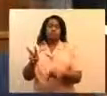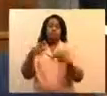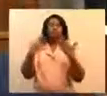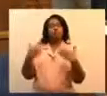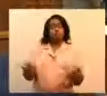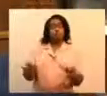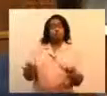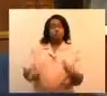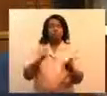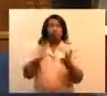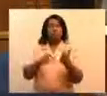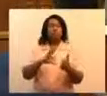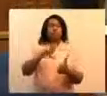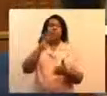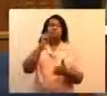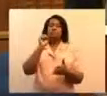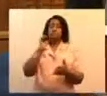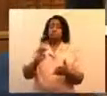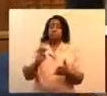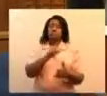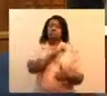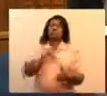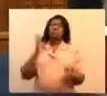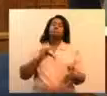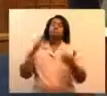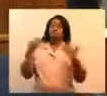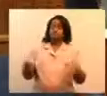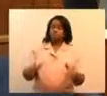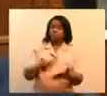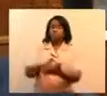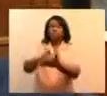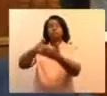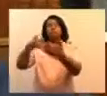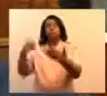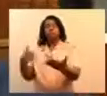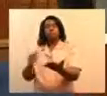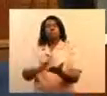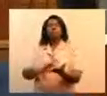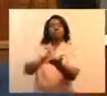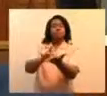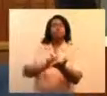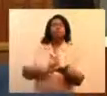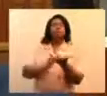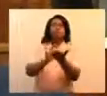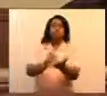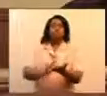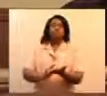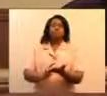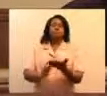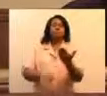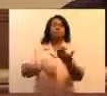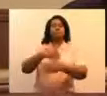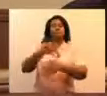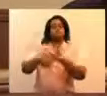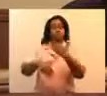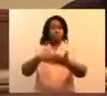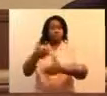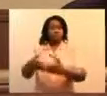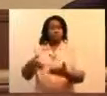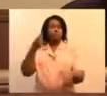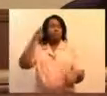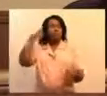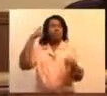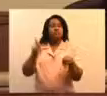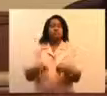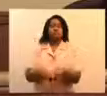mediation. The first option is for the parties to formally discontinue the matter. The second is